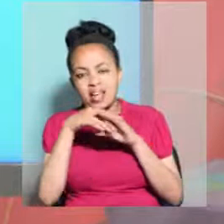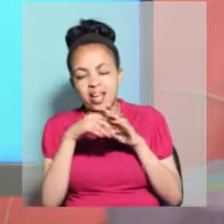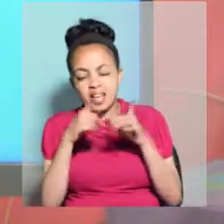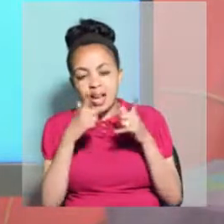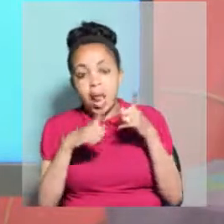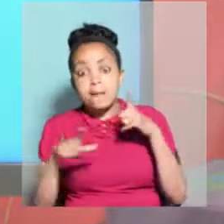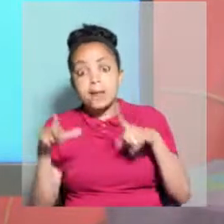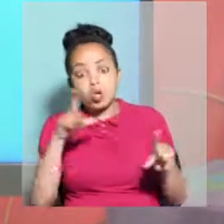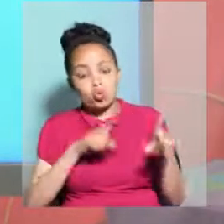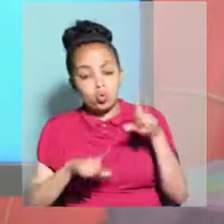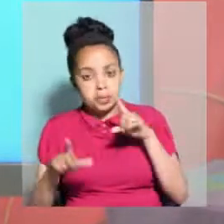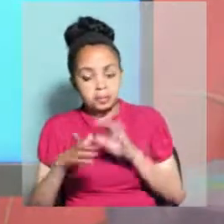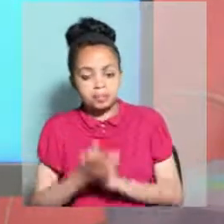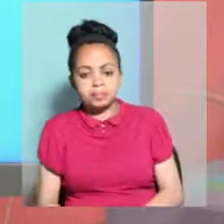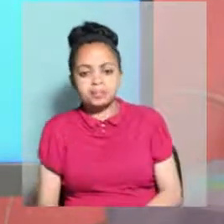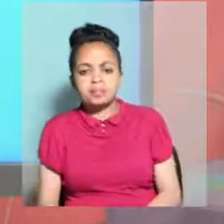laboratory.